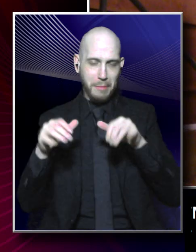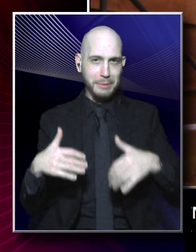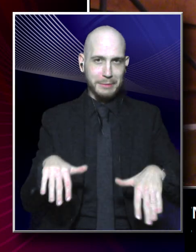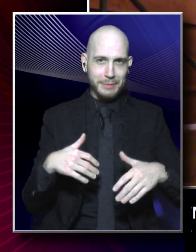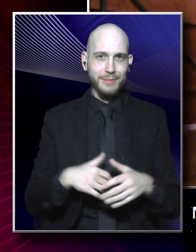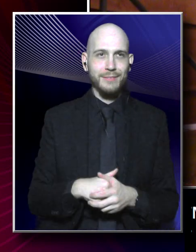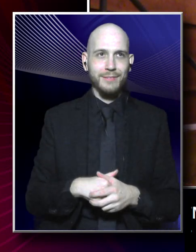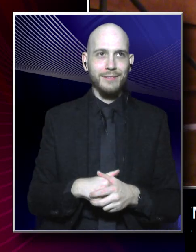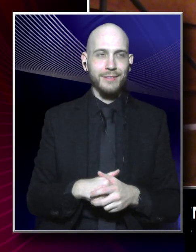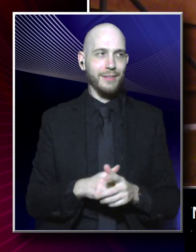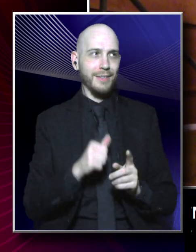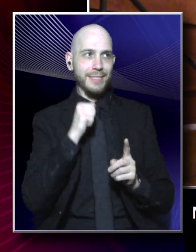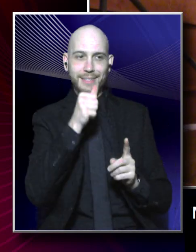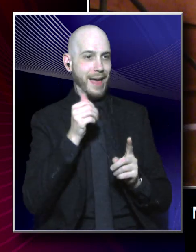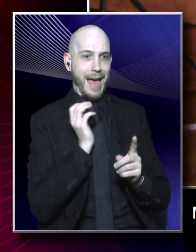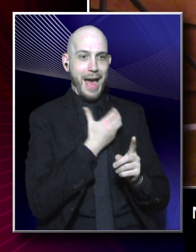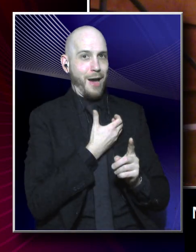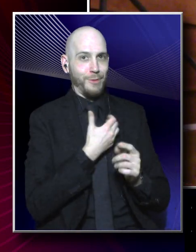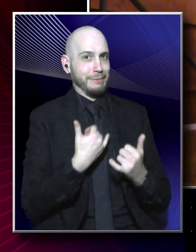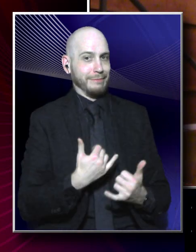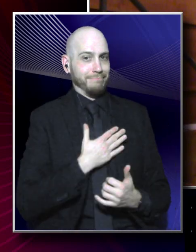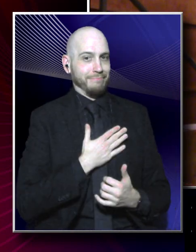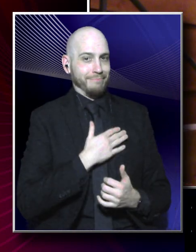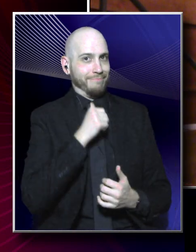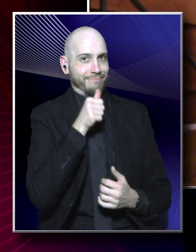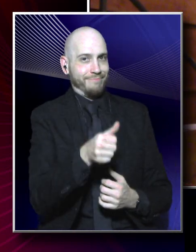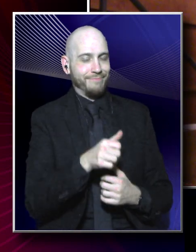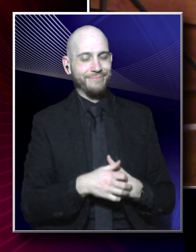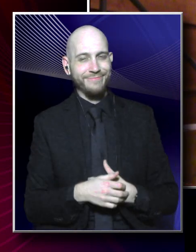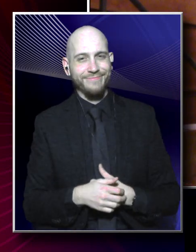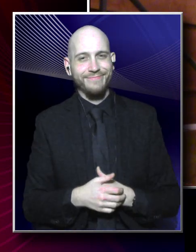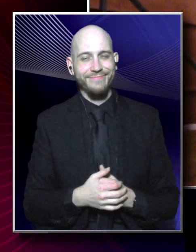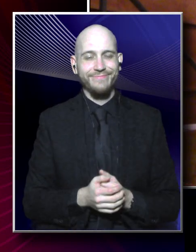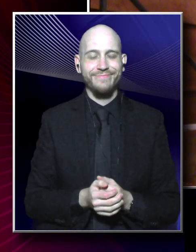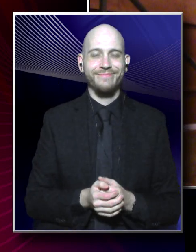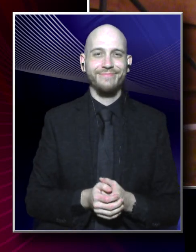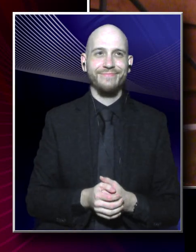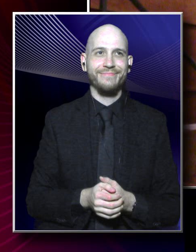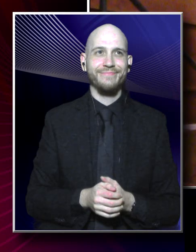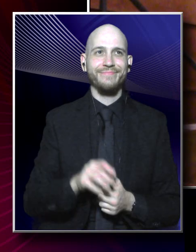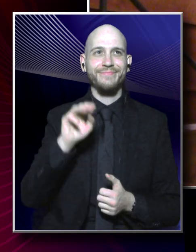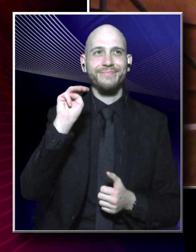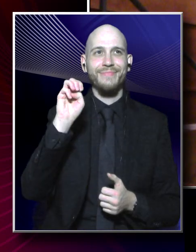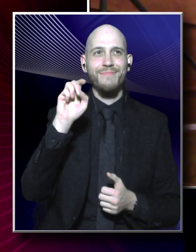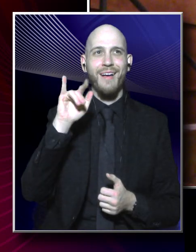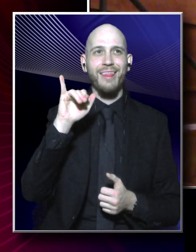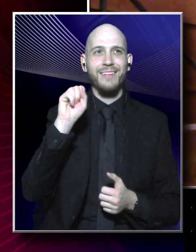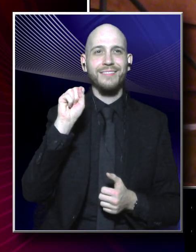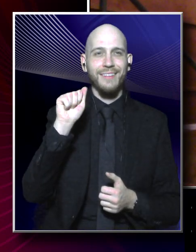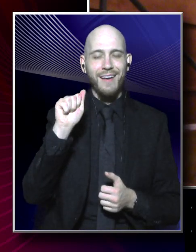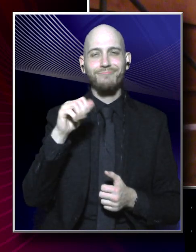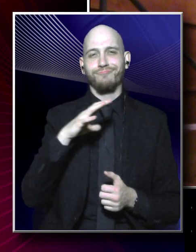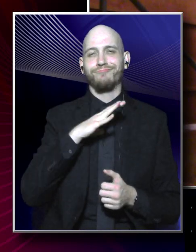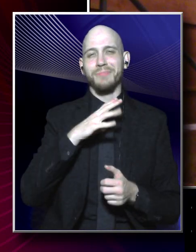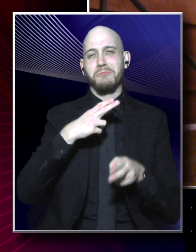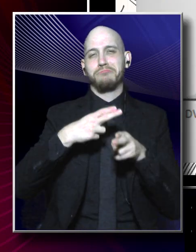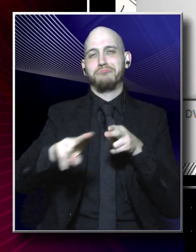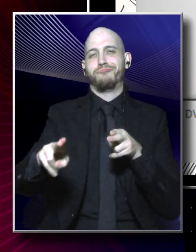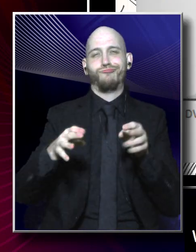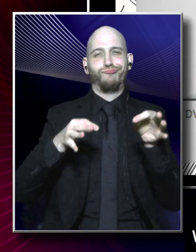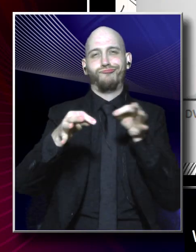Not our desktop. No. So I'm going to just talk about this while they're pulling it